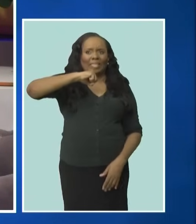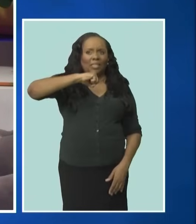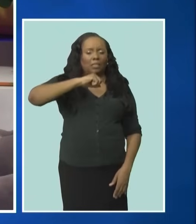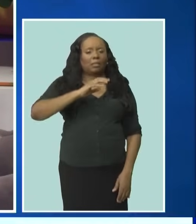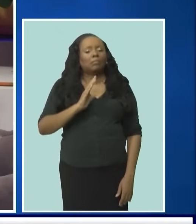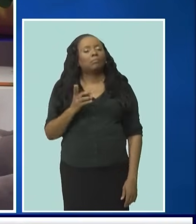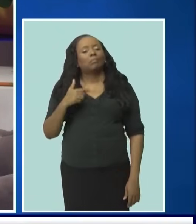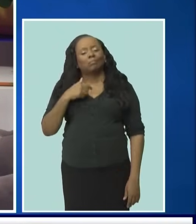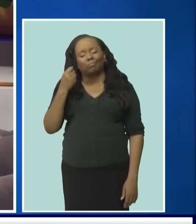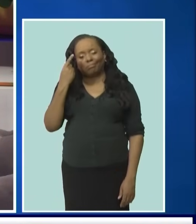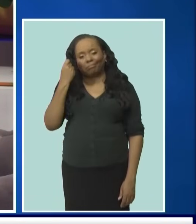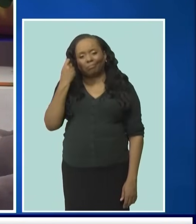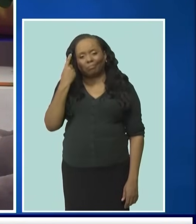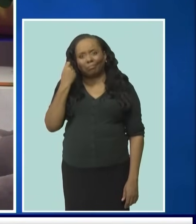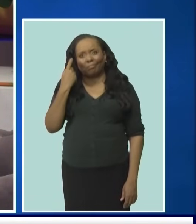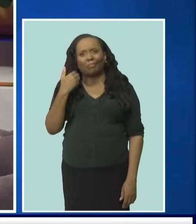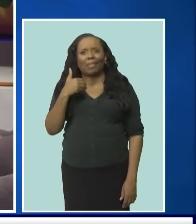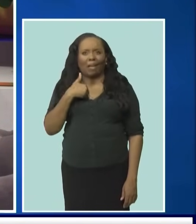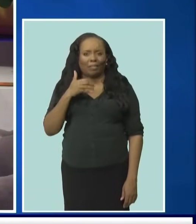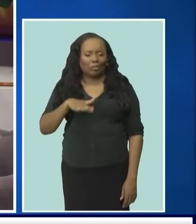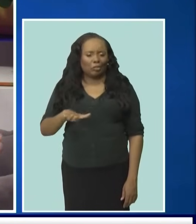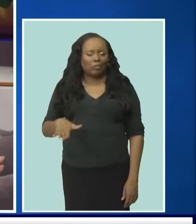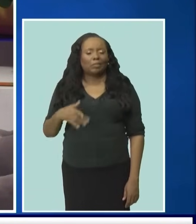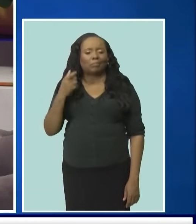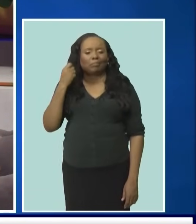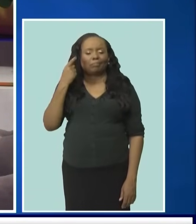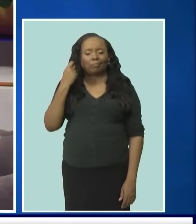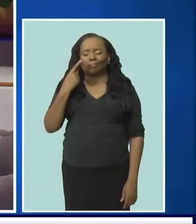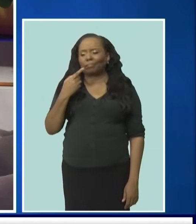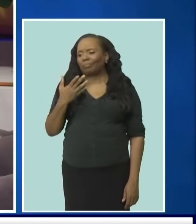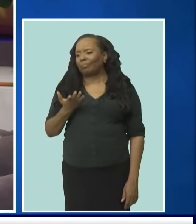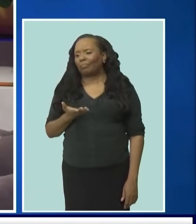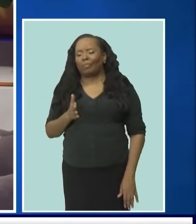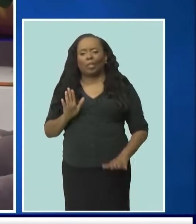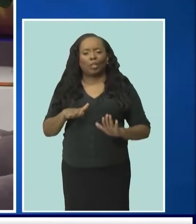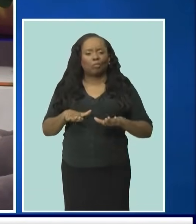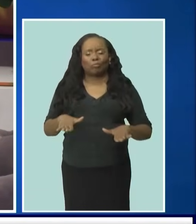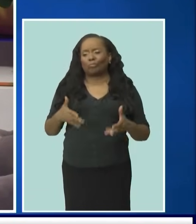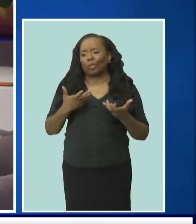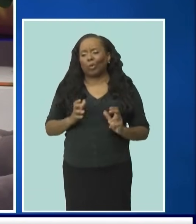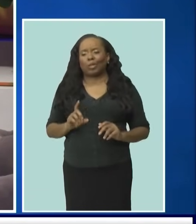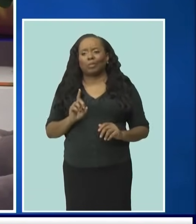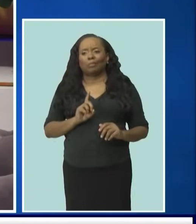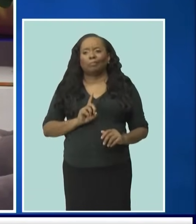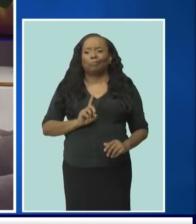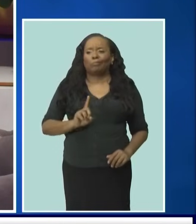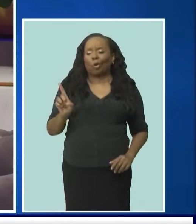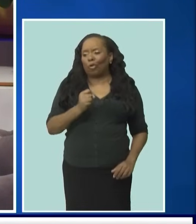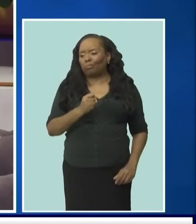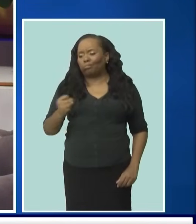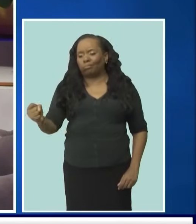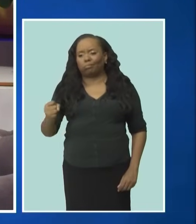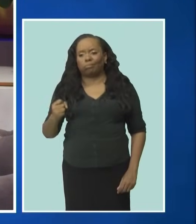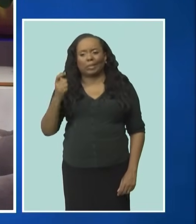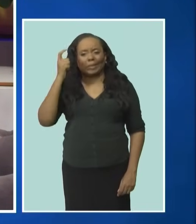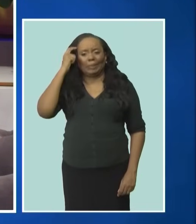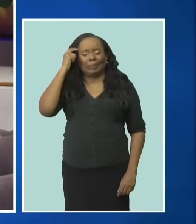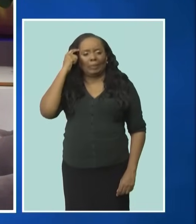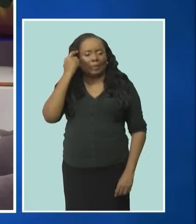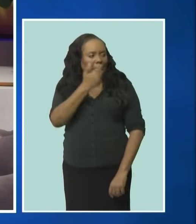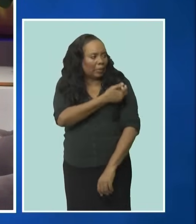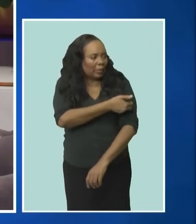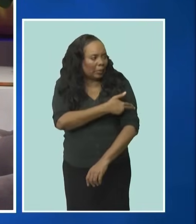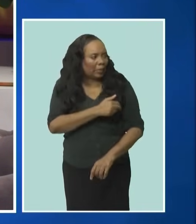understand the hesitancy to have my loved ones be admitted to an inpatient psychiatric facility. But what we found is once